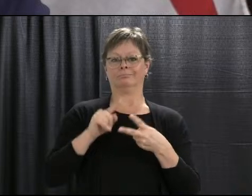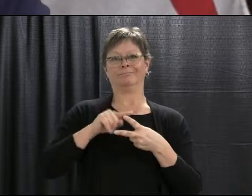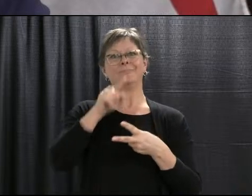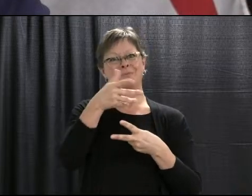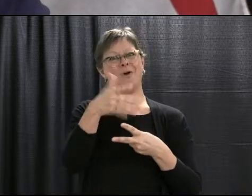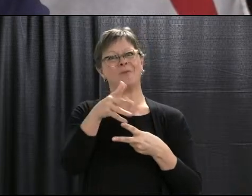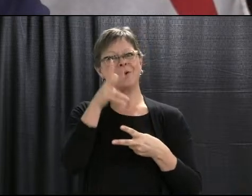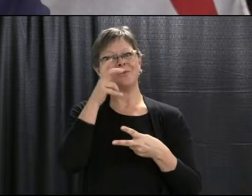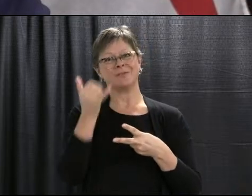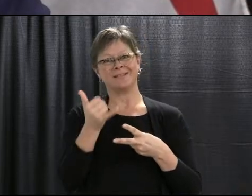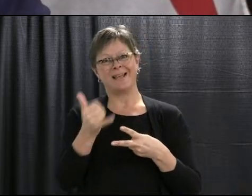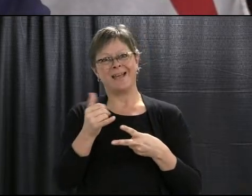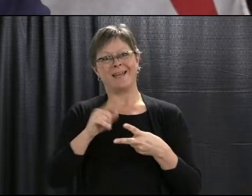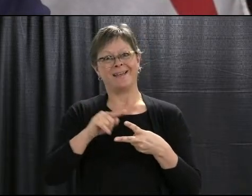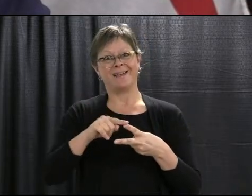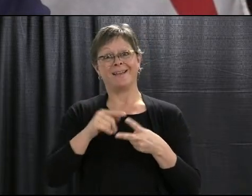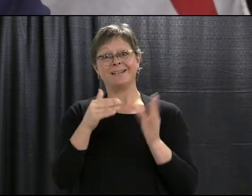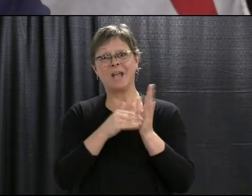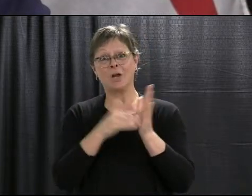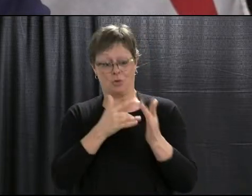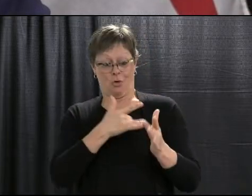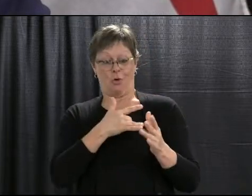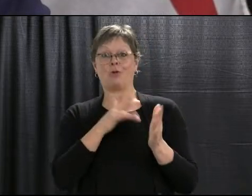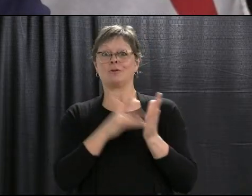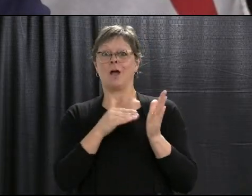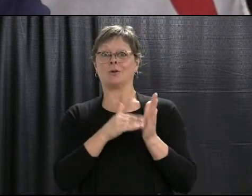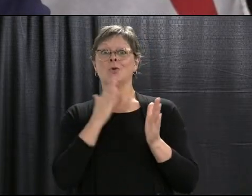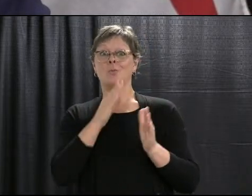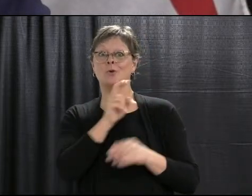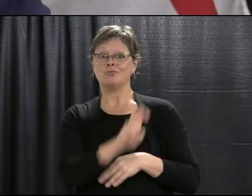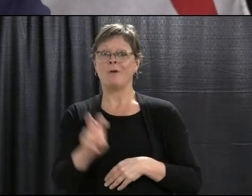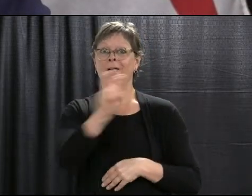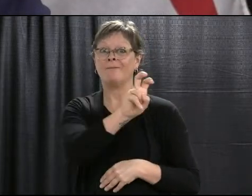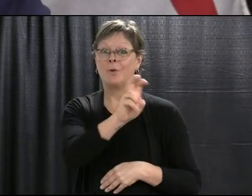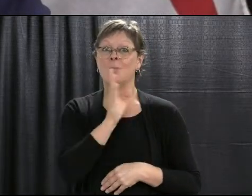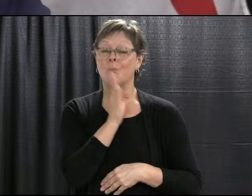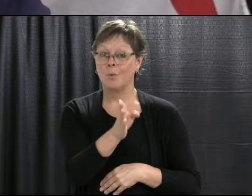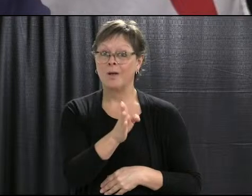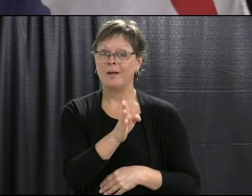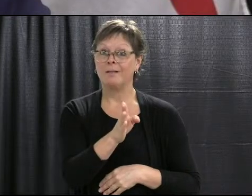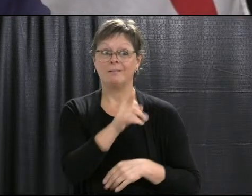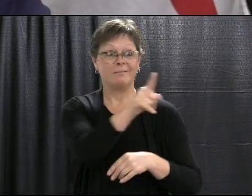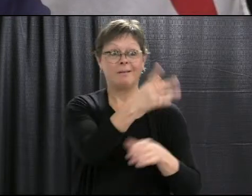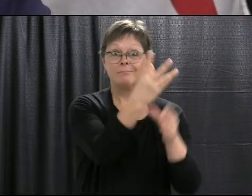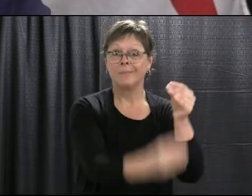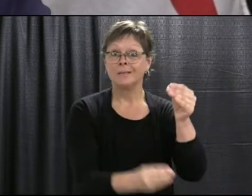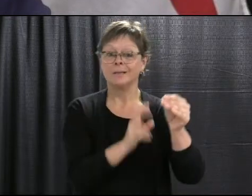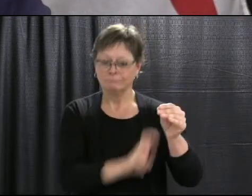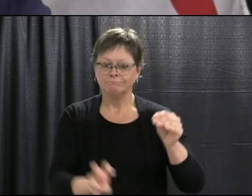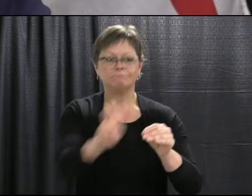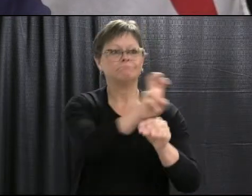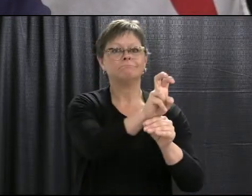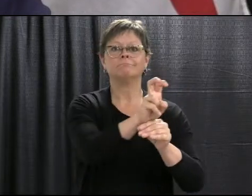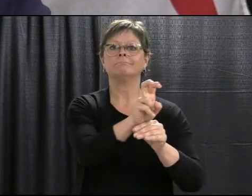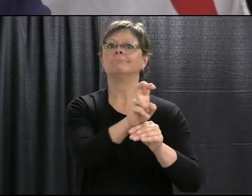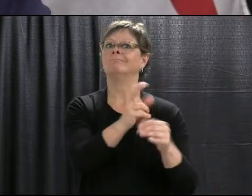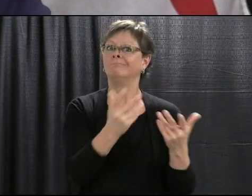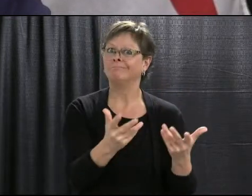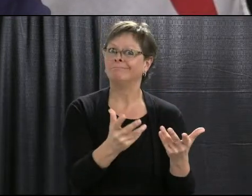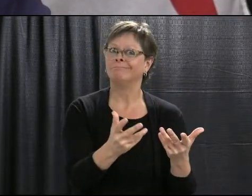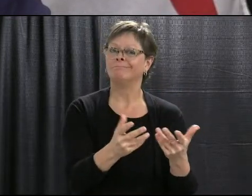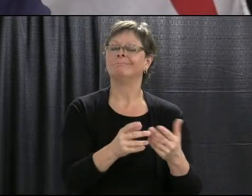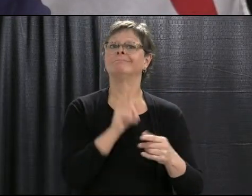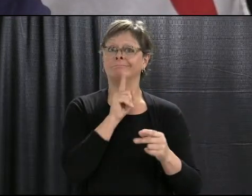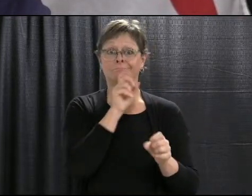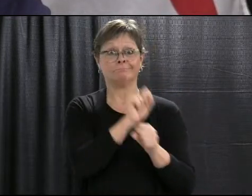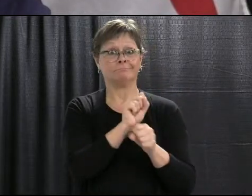heard. Bring the cardiologists to the patients who do not have cardiologists, travelling clinics. That's happening.